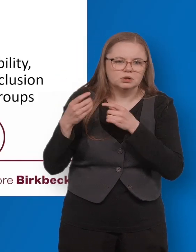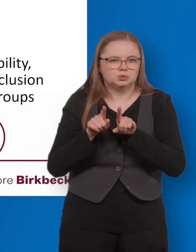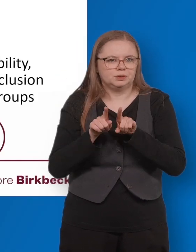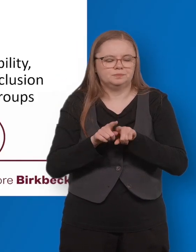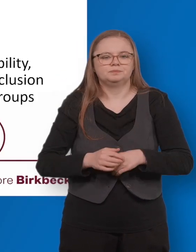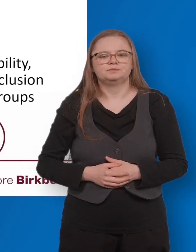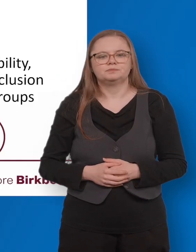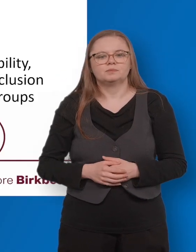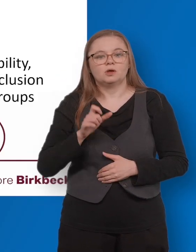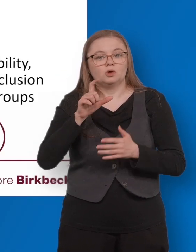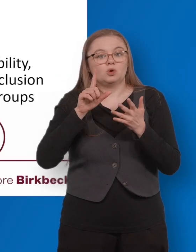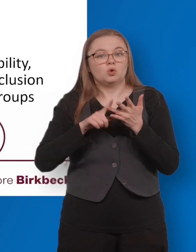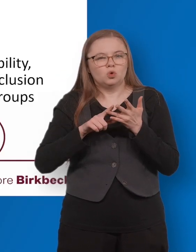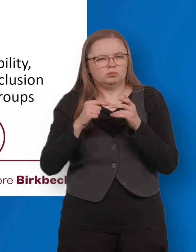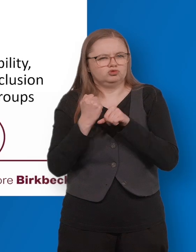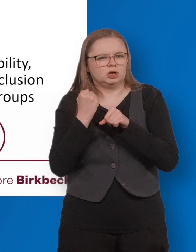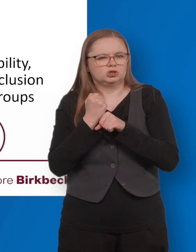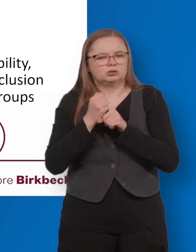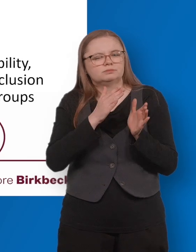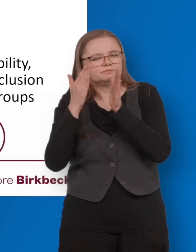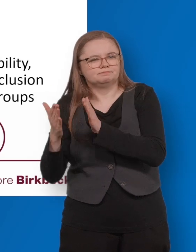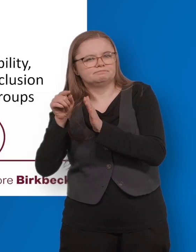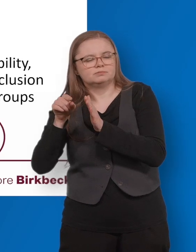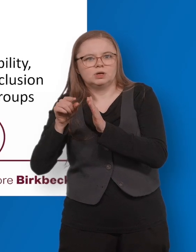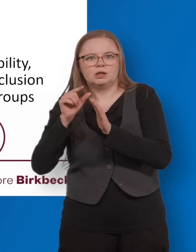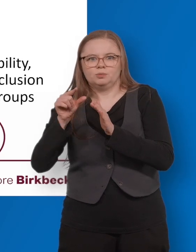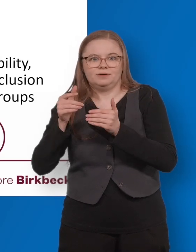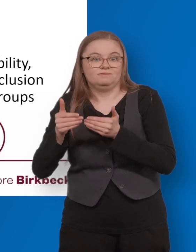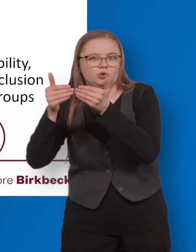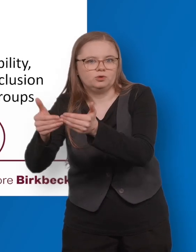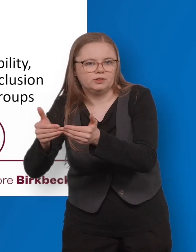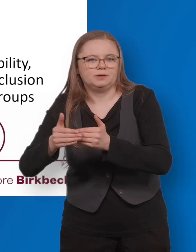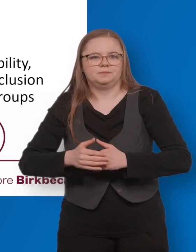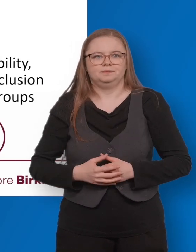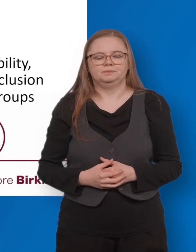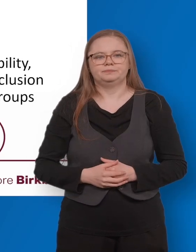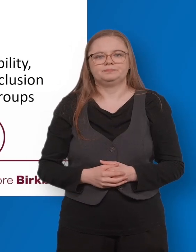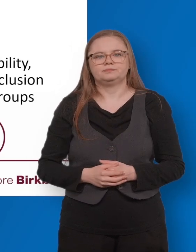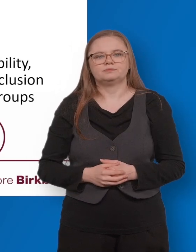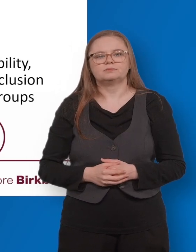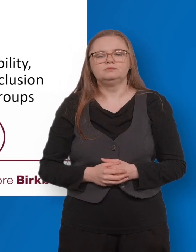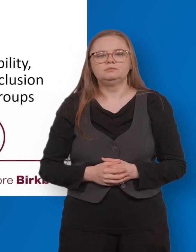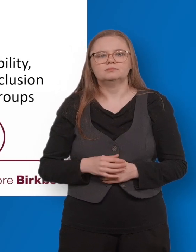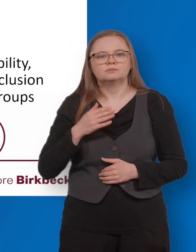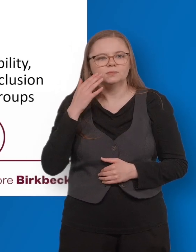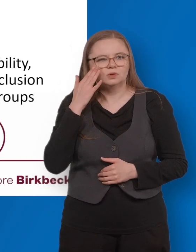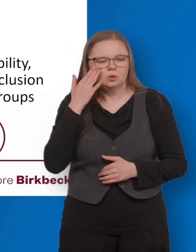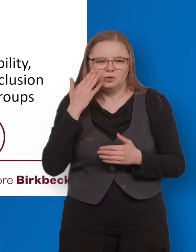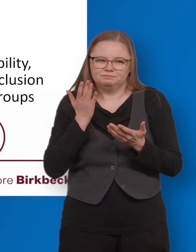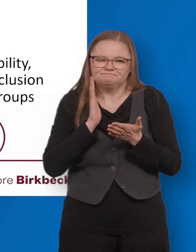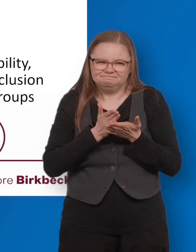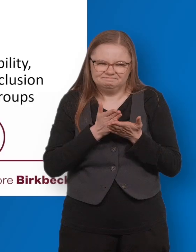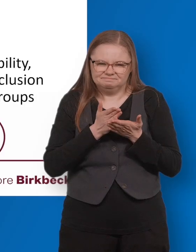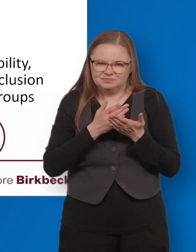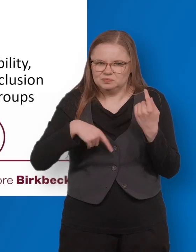Co-production takes this approach perhaps one step further, where, of course, let's be real, right? There